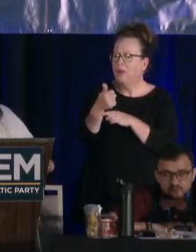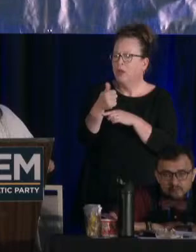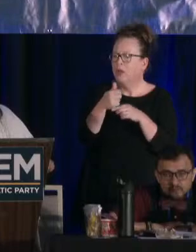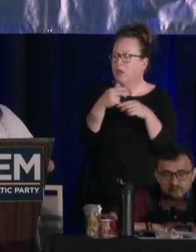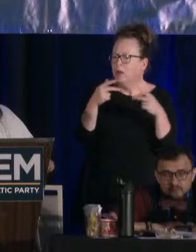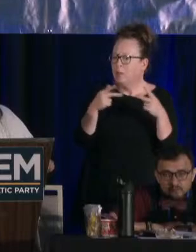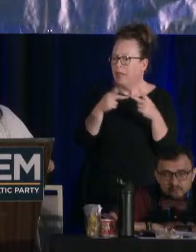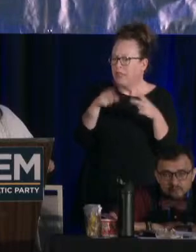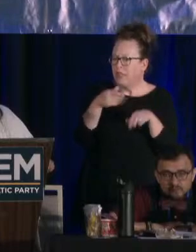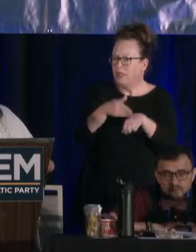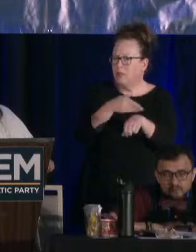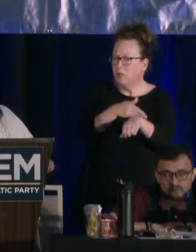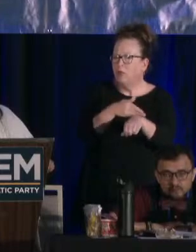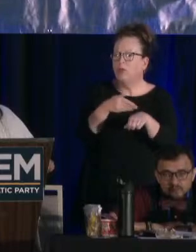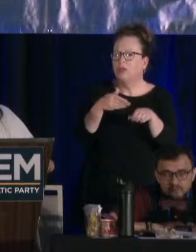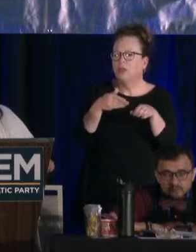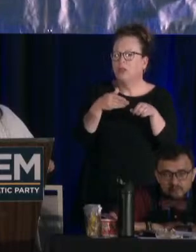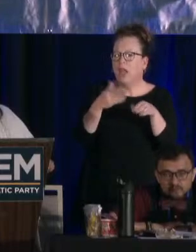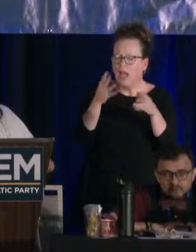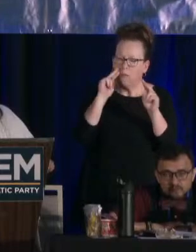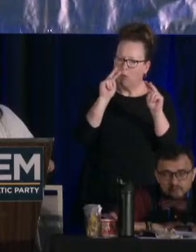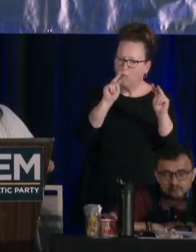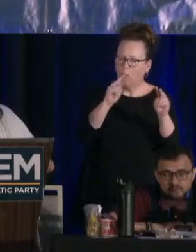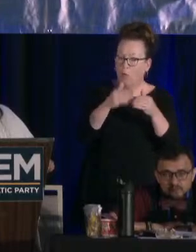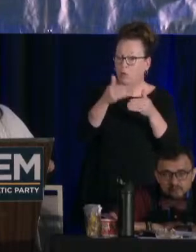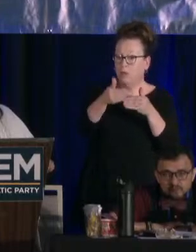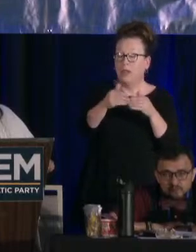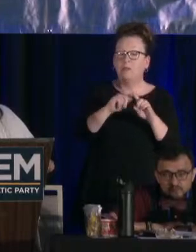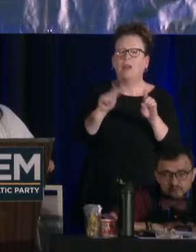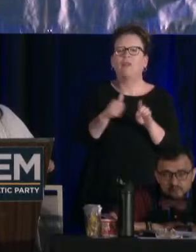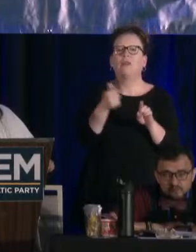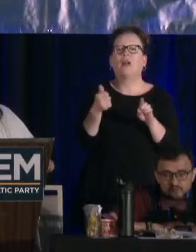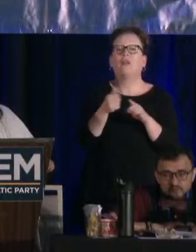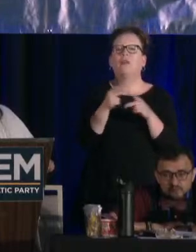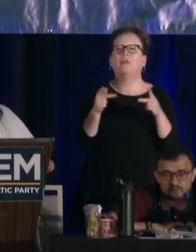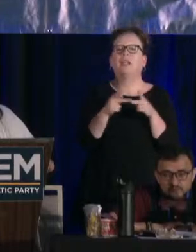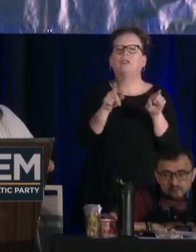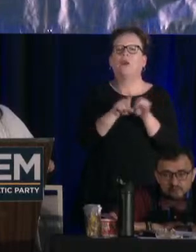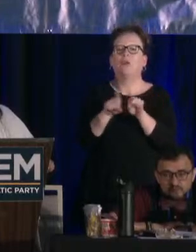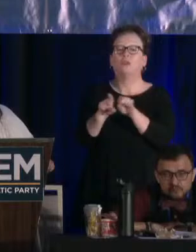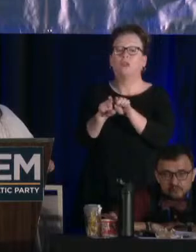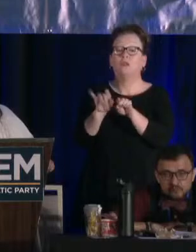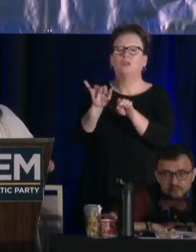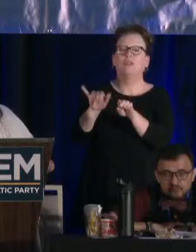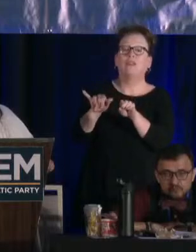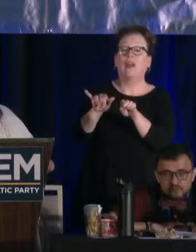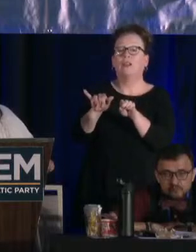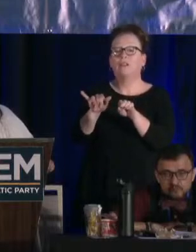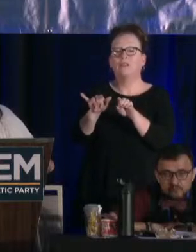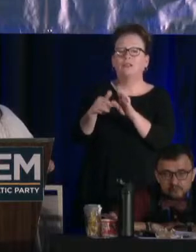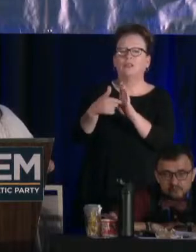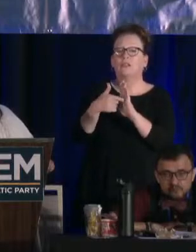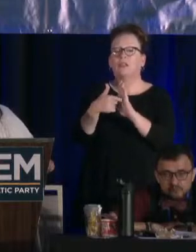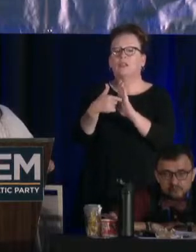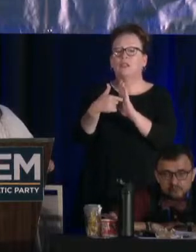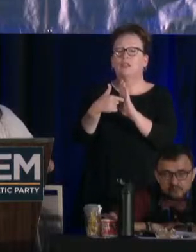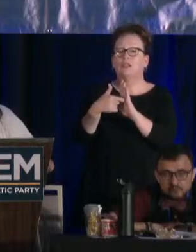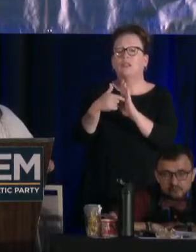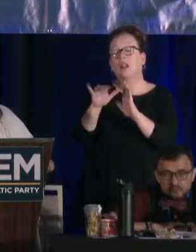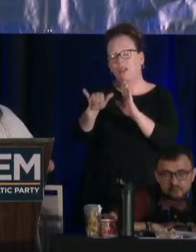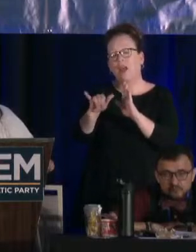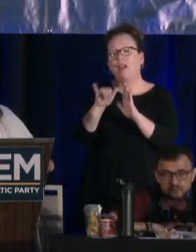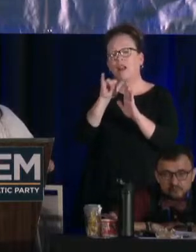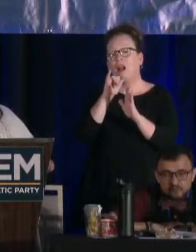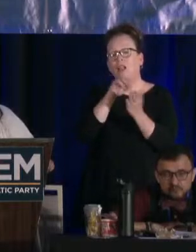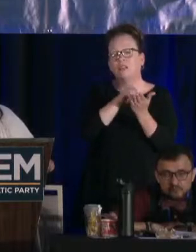it to continue forward to the next one. But there are other places also that undocumented folks are